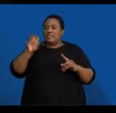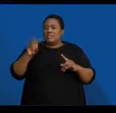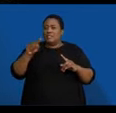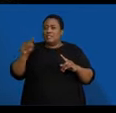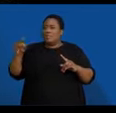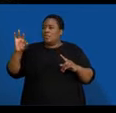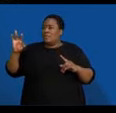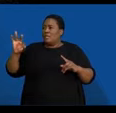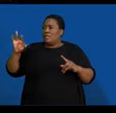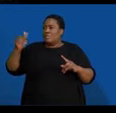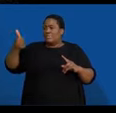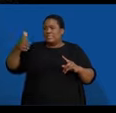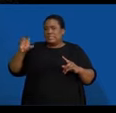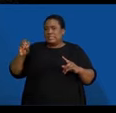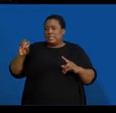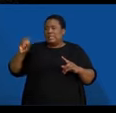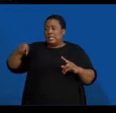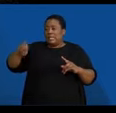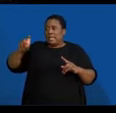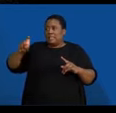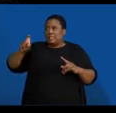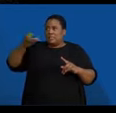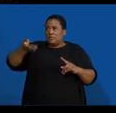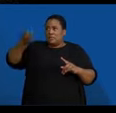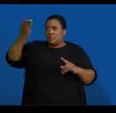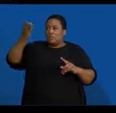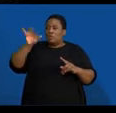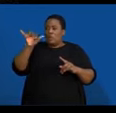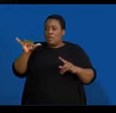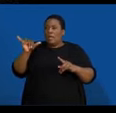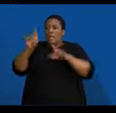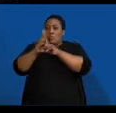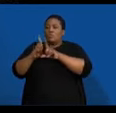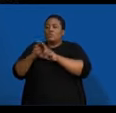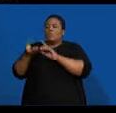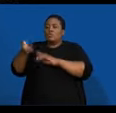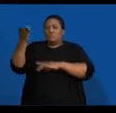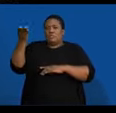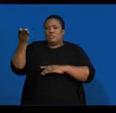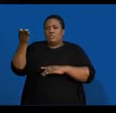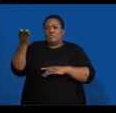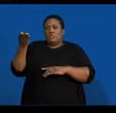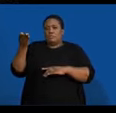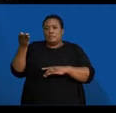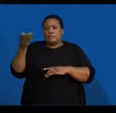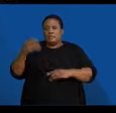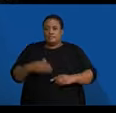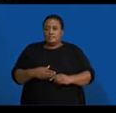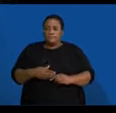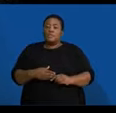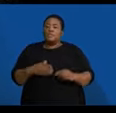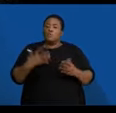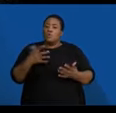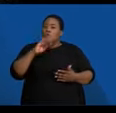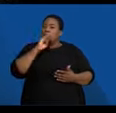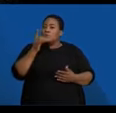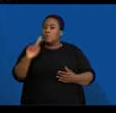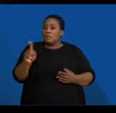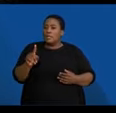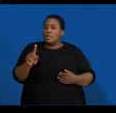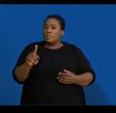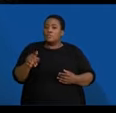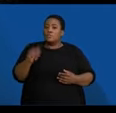until 360, as the x values are increasing, the y values are also increasing. So that does not hold. So